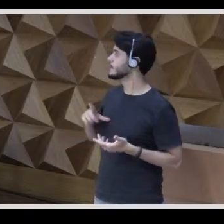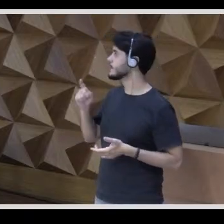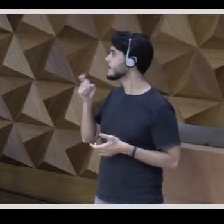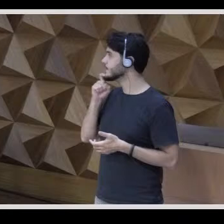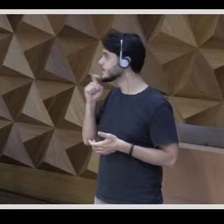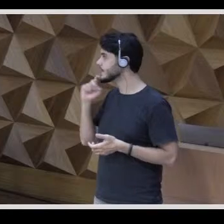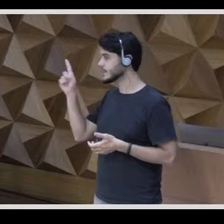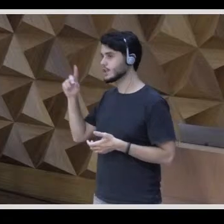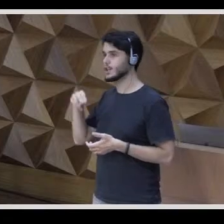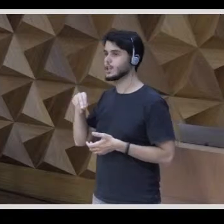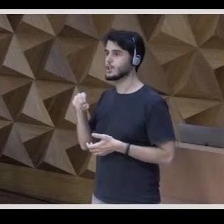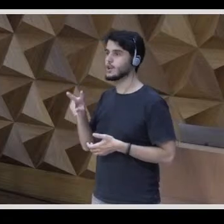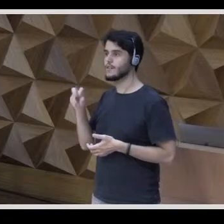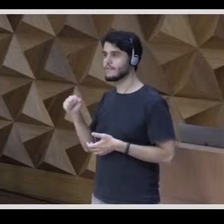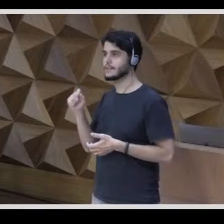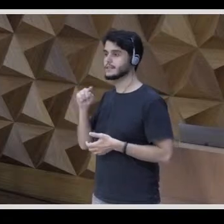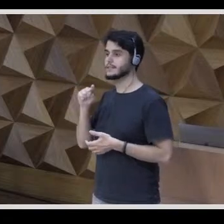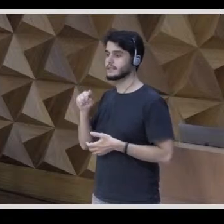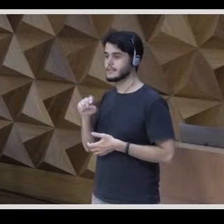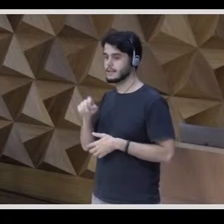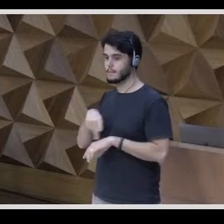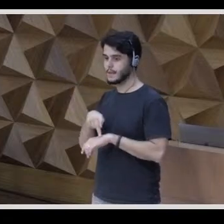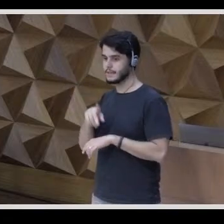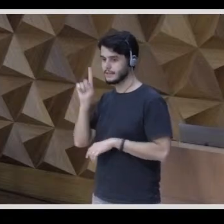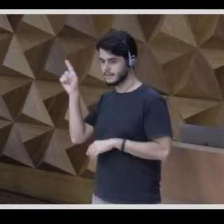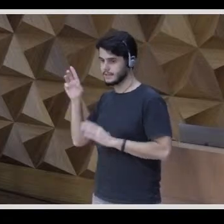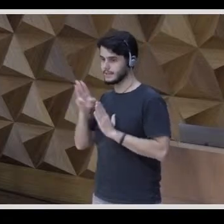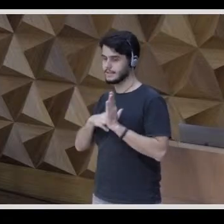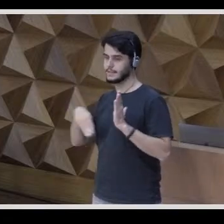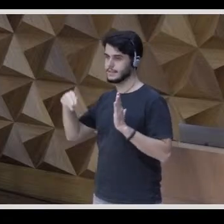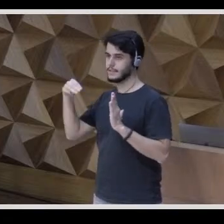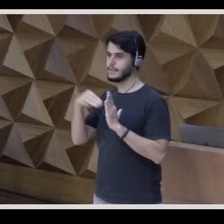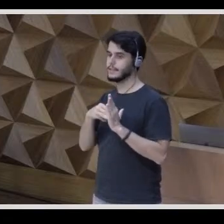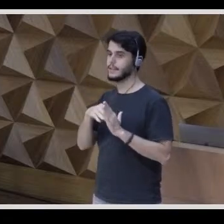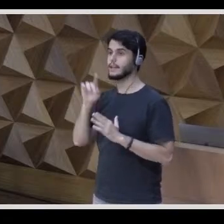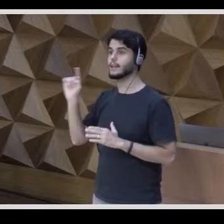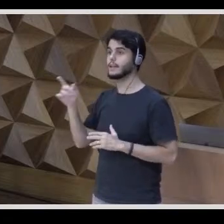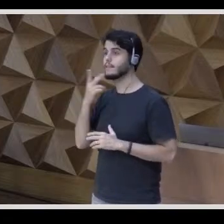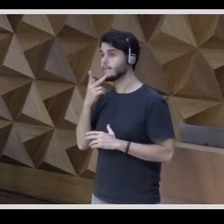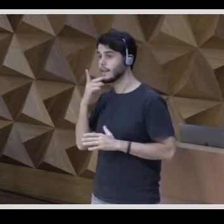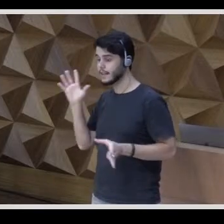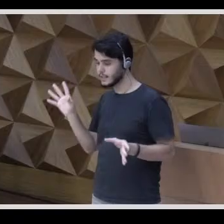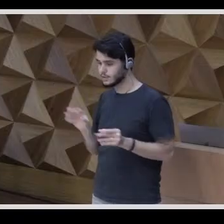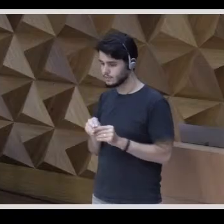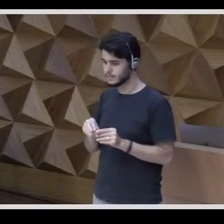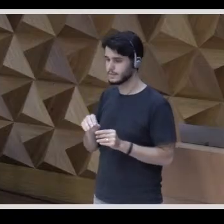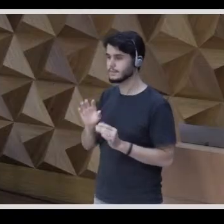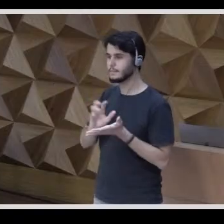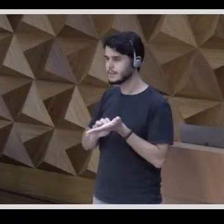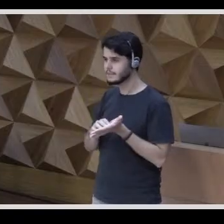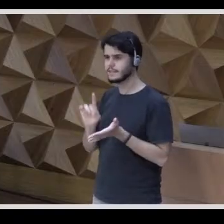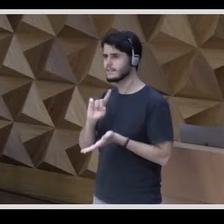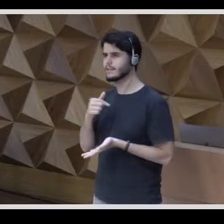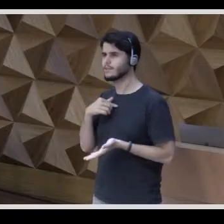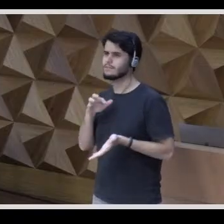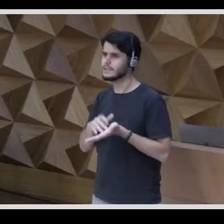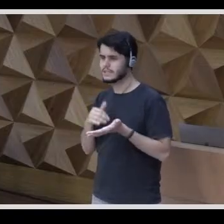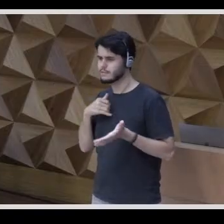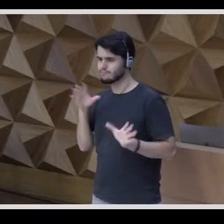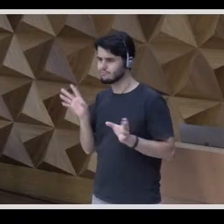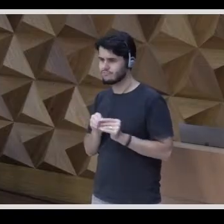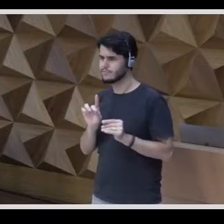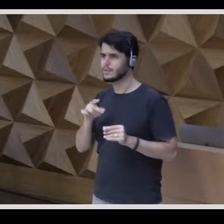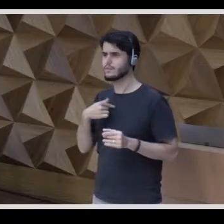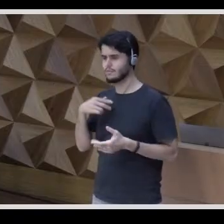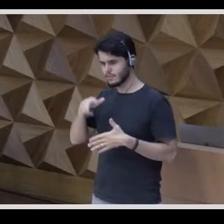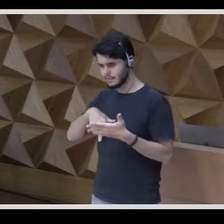your previous messages? I thought, well, no, because I've read them, but I'm going to say yes, because I've never seen this before. So I said